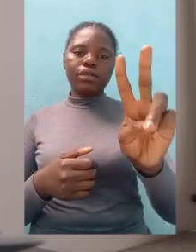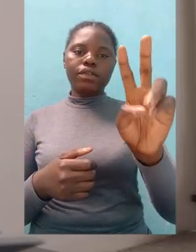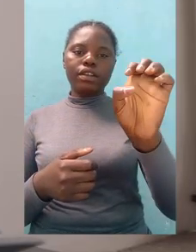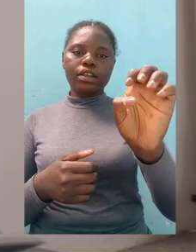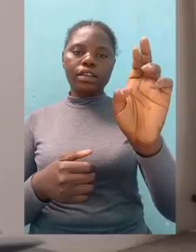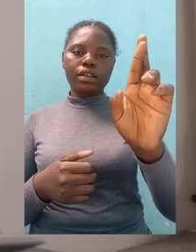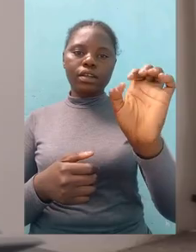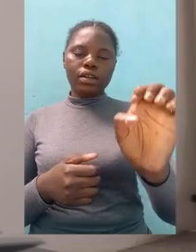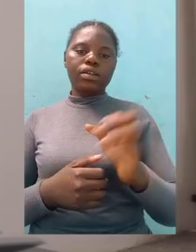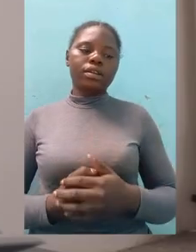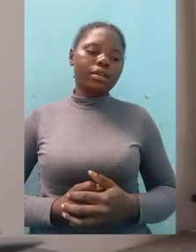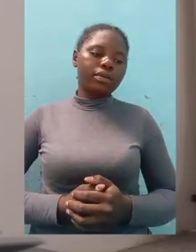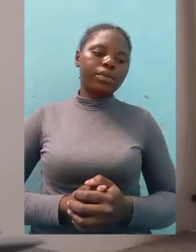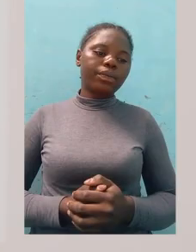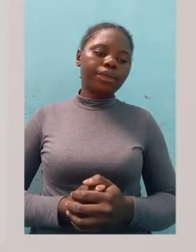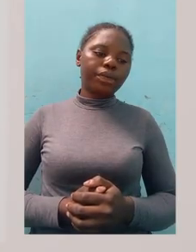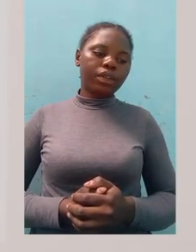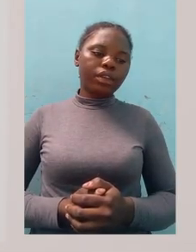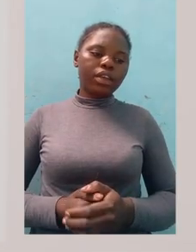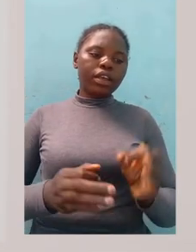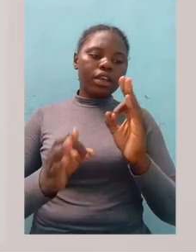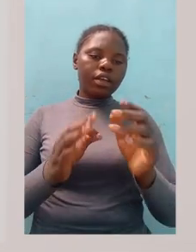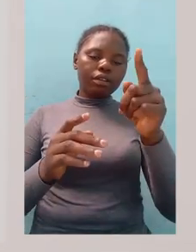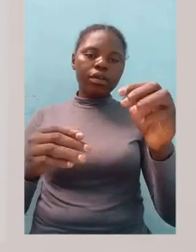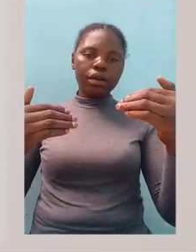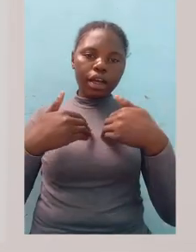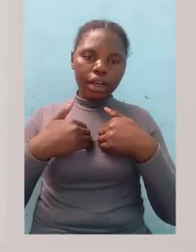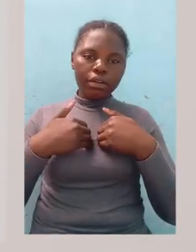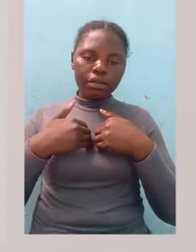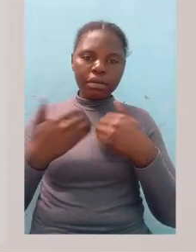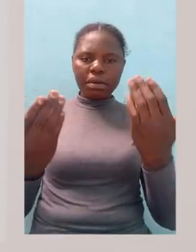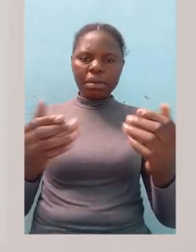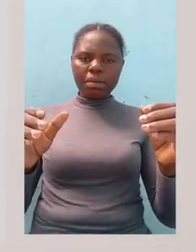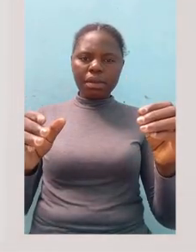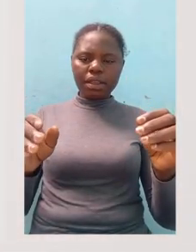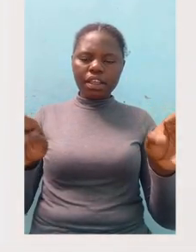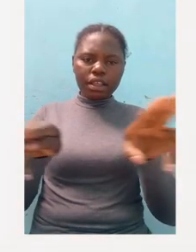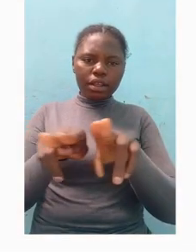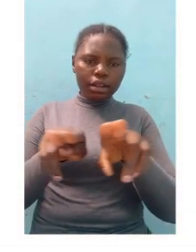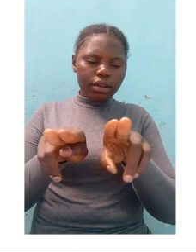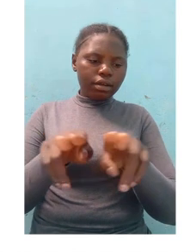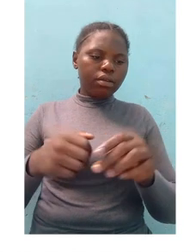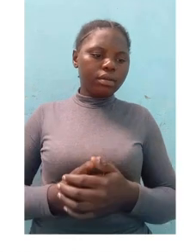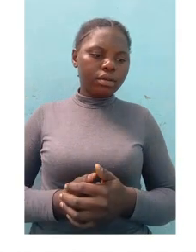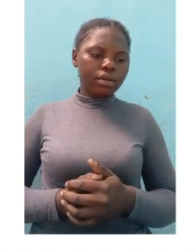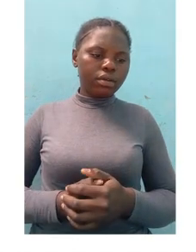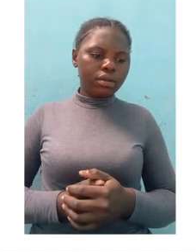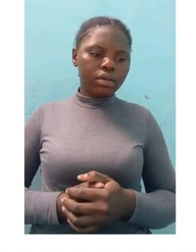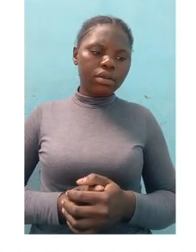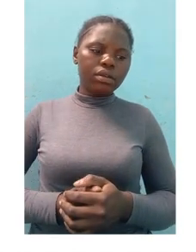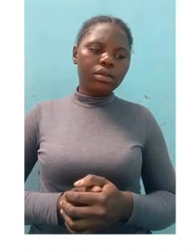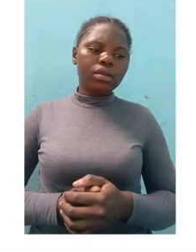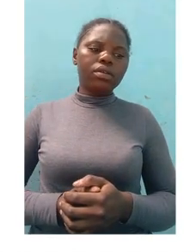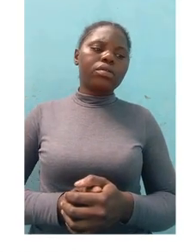So in that particular circumstance, you would have a medium likelihood, but a very severe impact. And that's why they would choose that